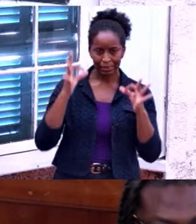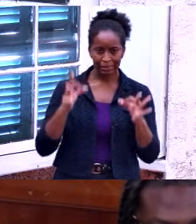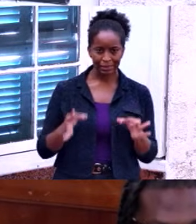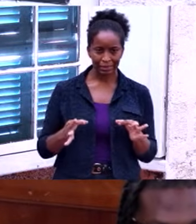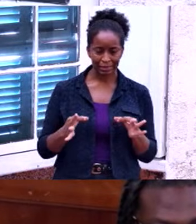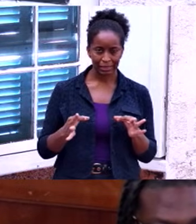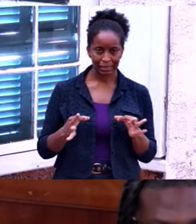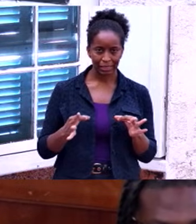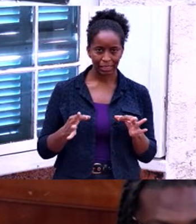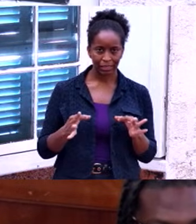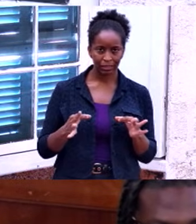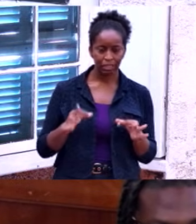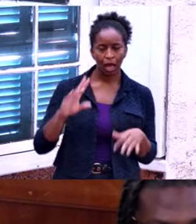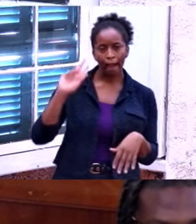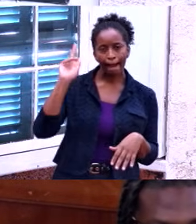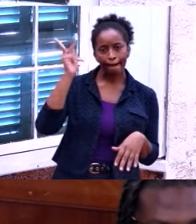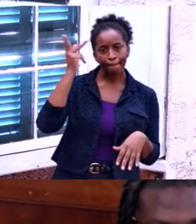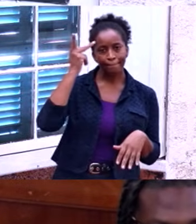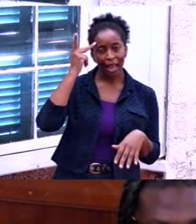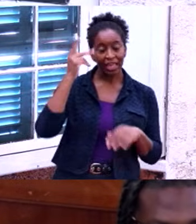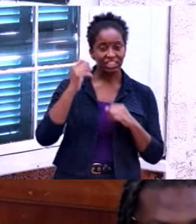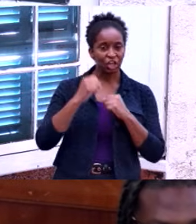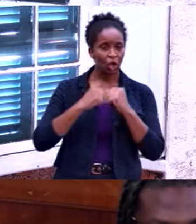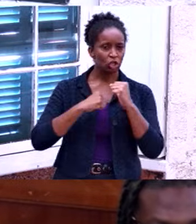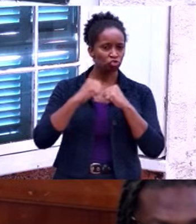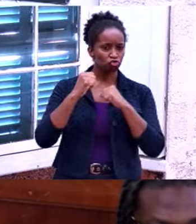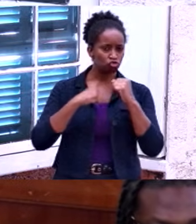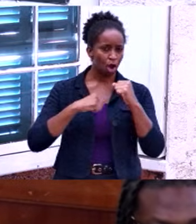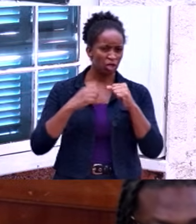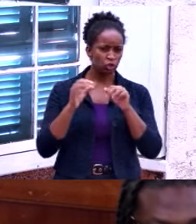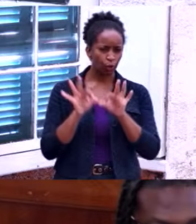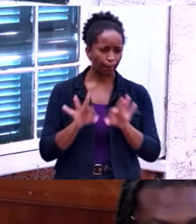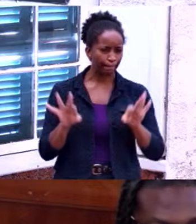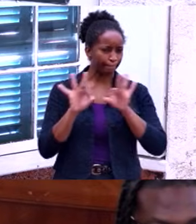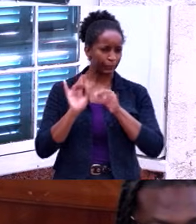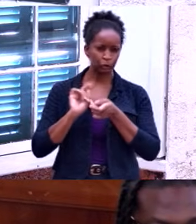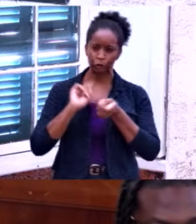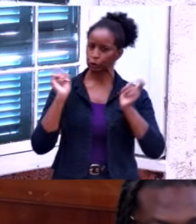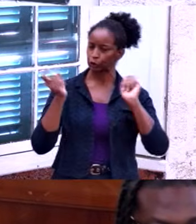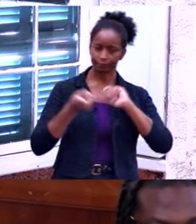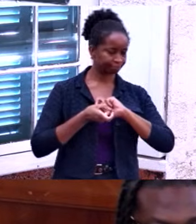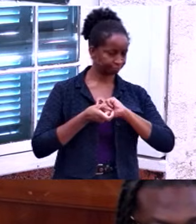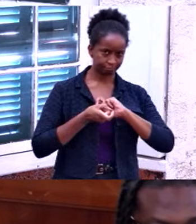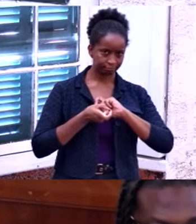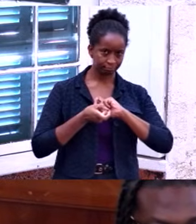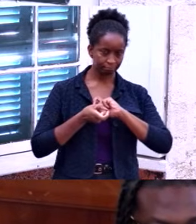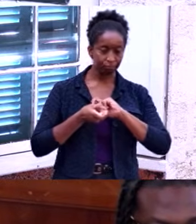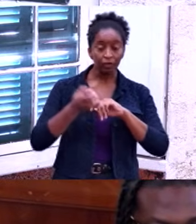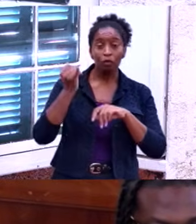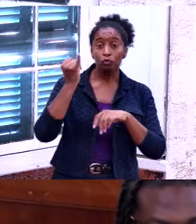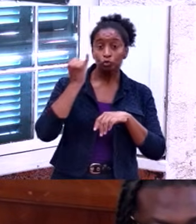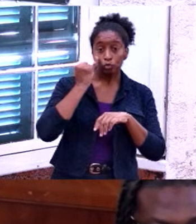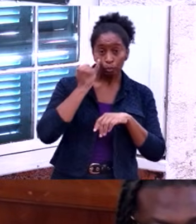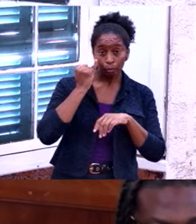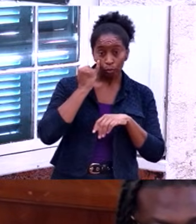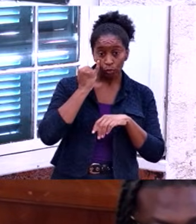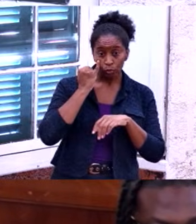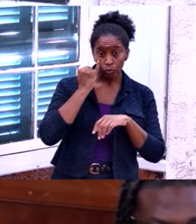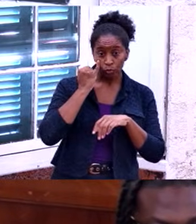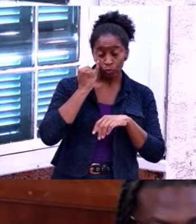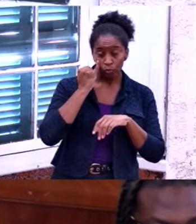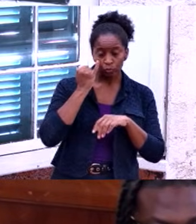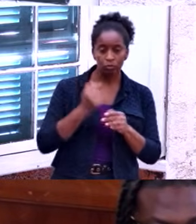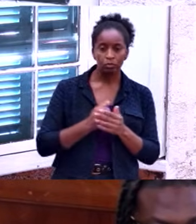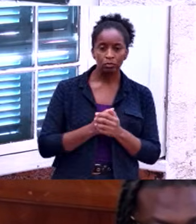state in circumstances where there were only a half dozen to